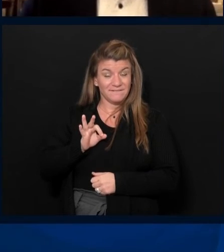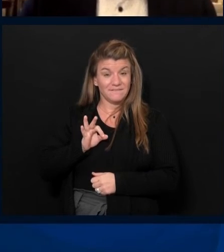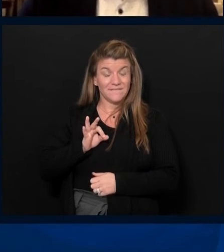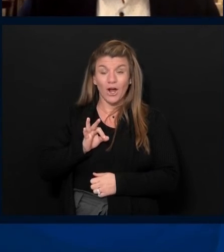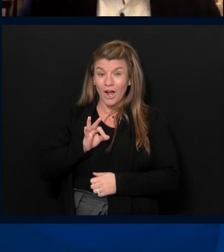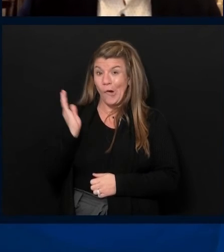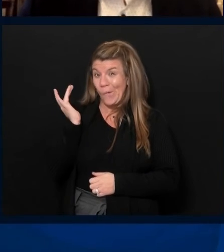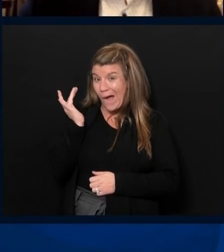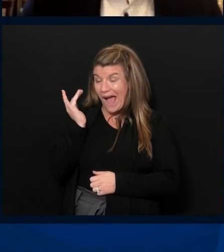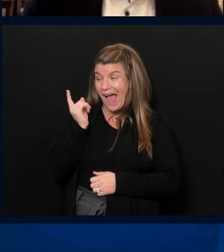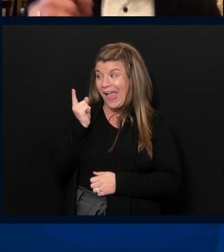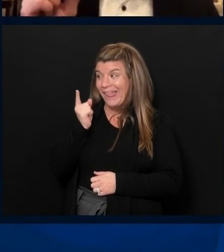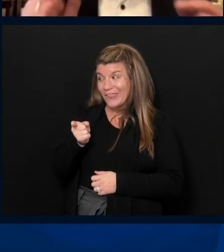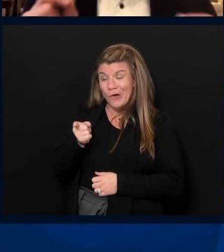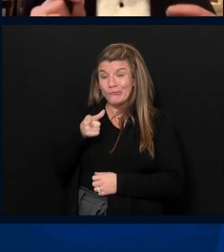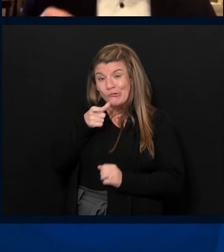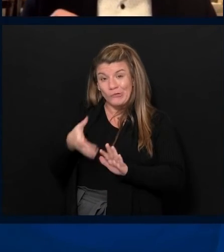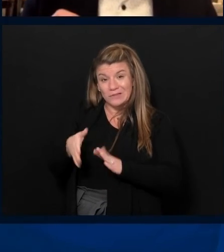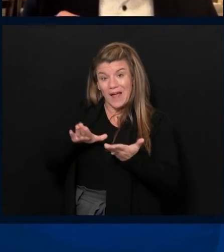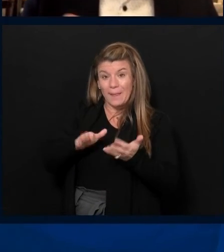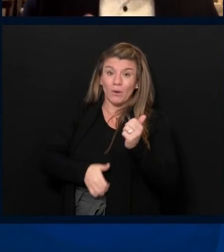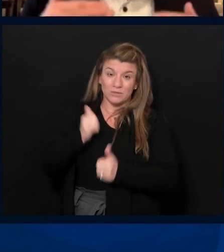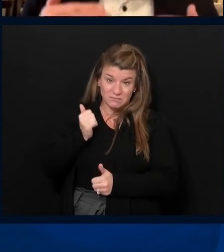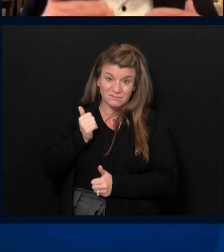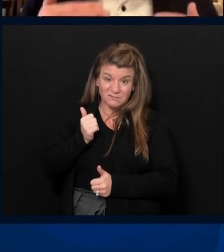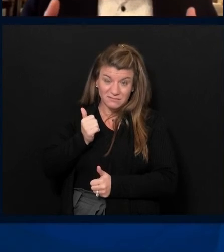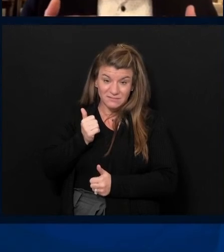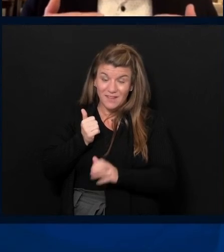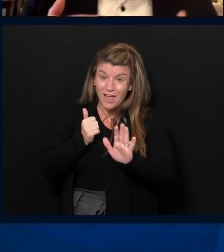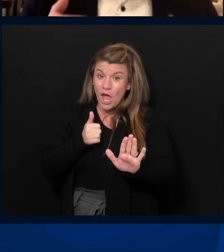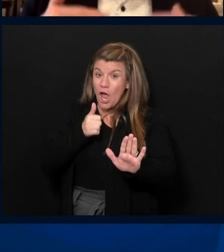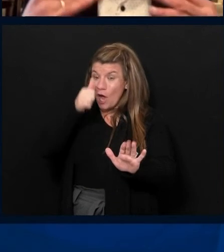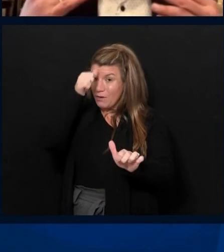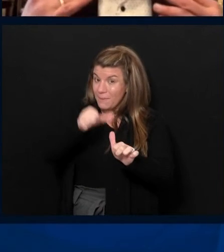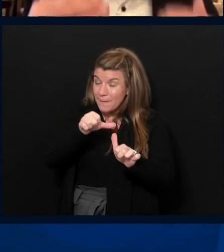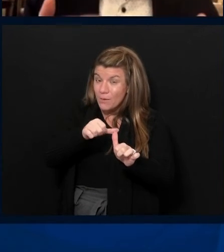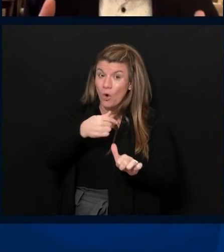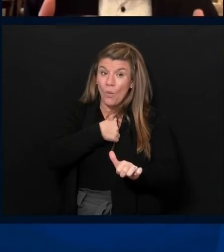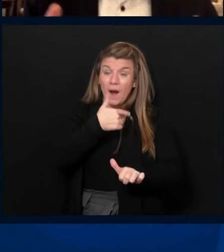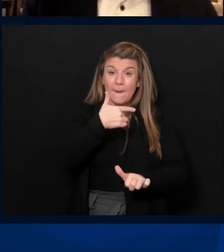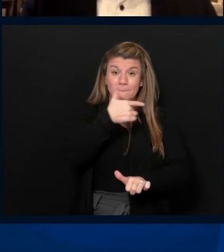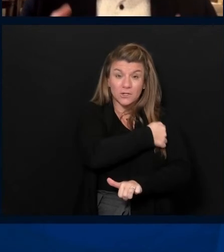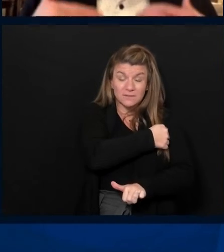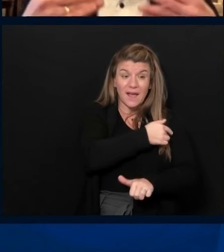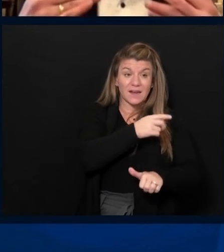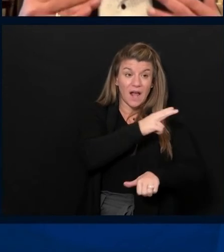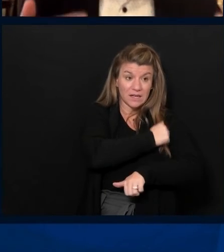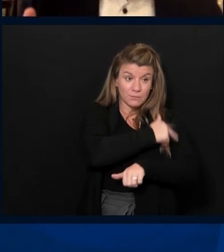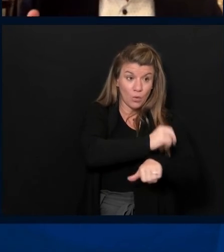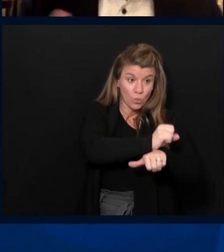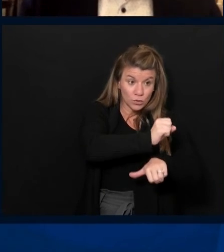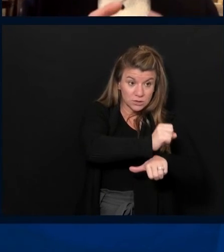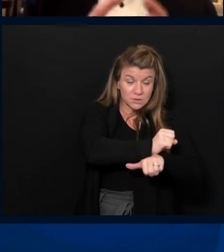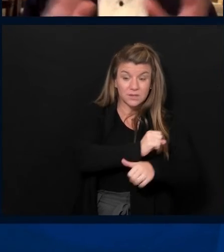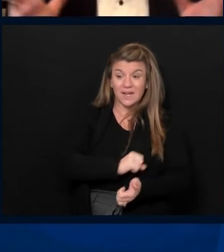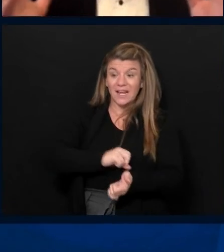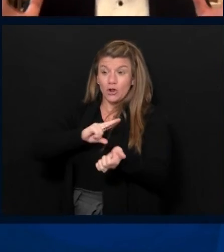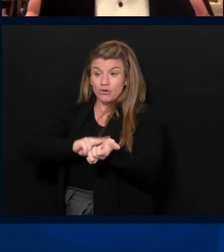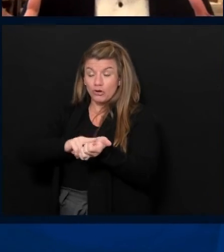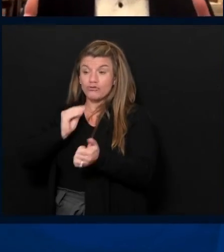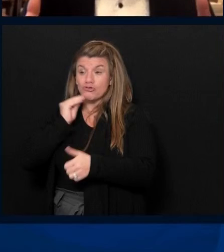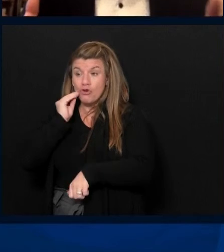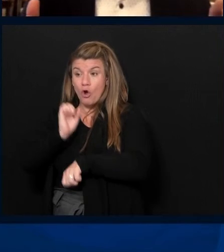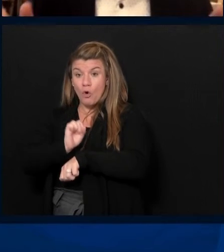these are the people that die the most frequently. And remember, we are immunizing a lot of our hospital workers and our nursing home workers,